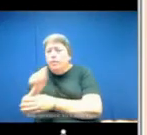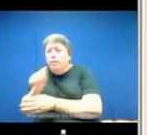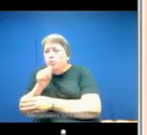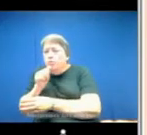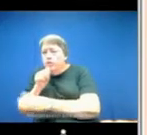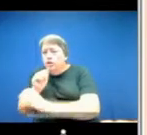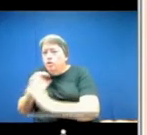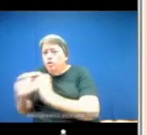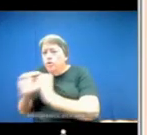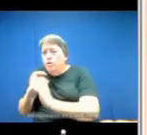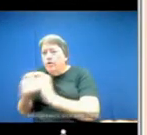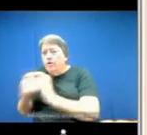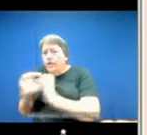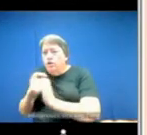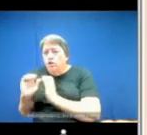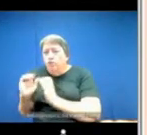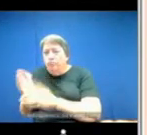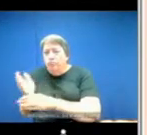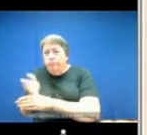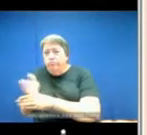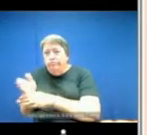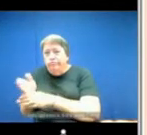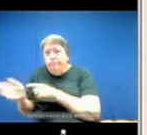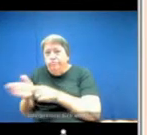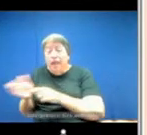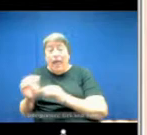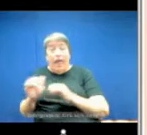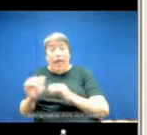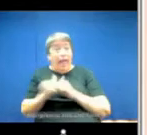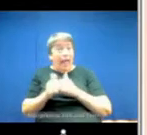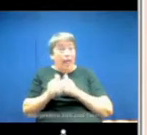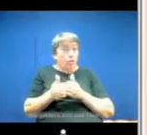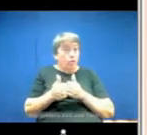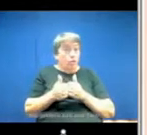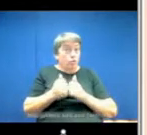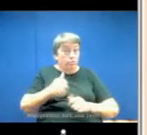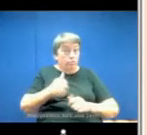a way to avoid that is to do adequate preparation.